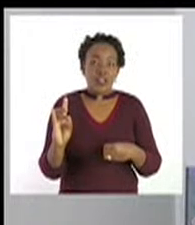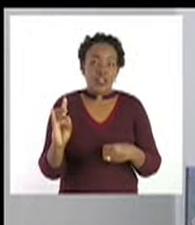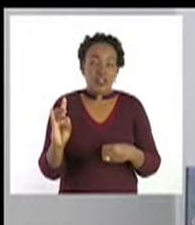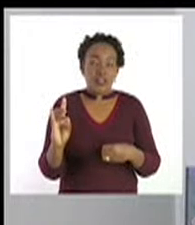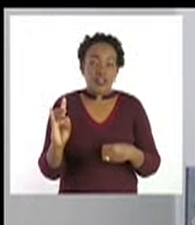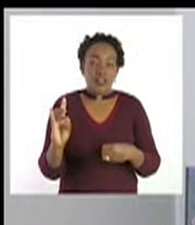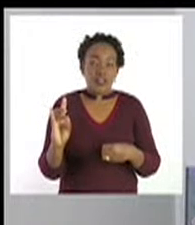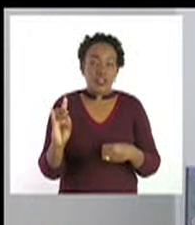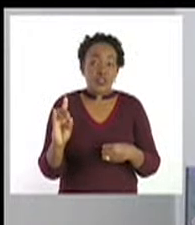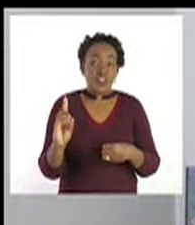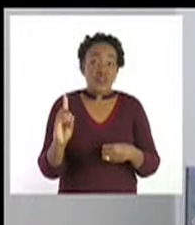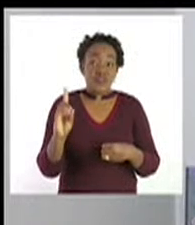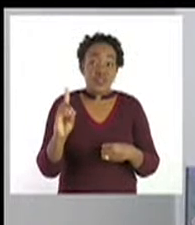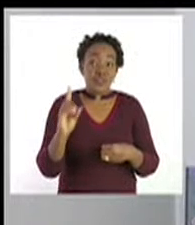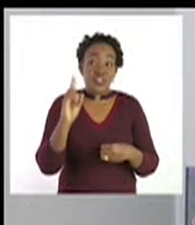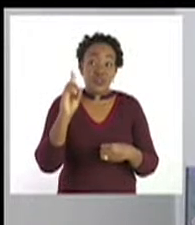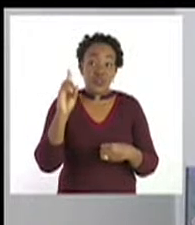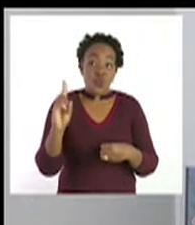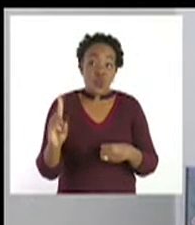2.